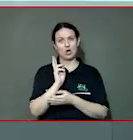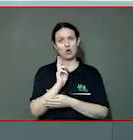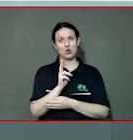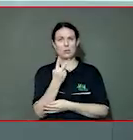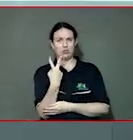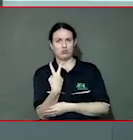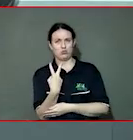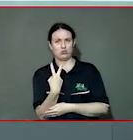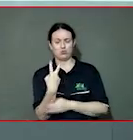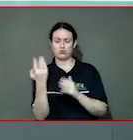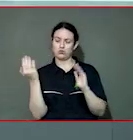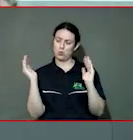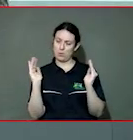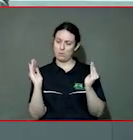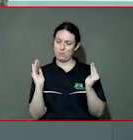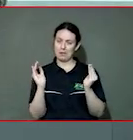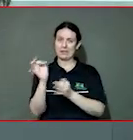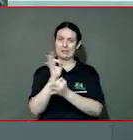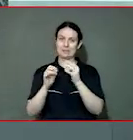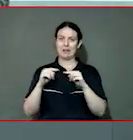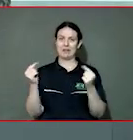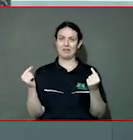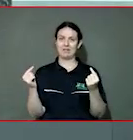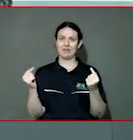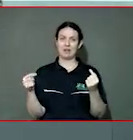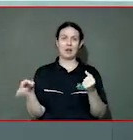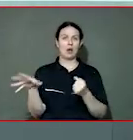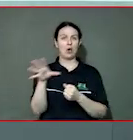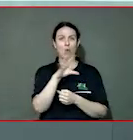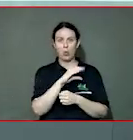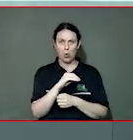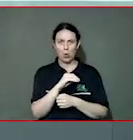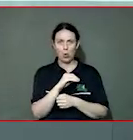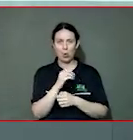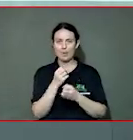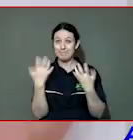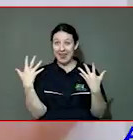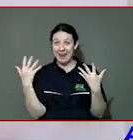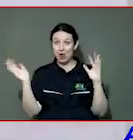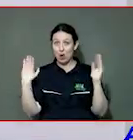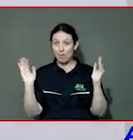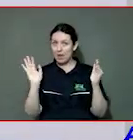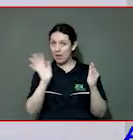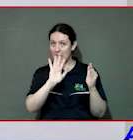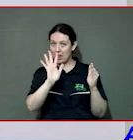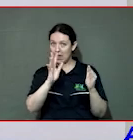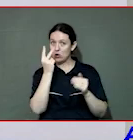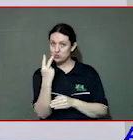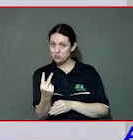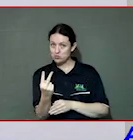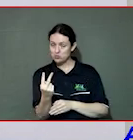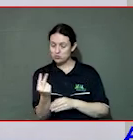at a time. You can't just compare all four to two at a time.